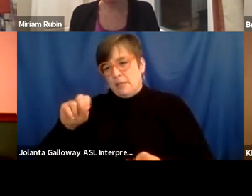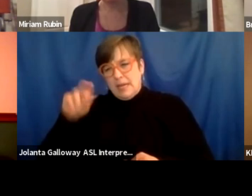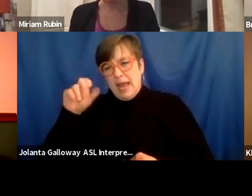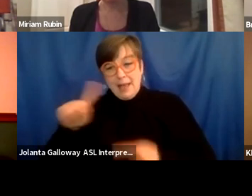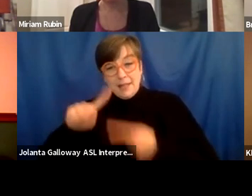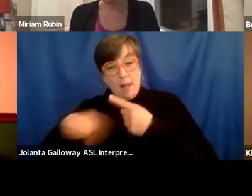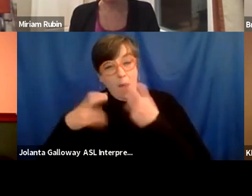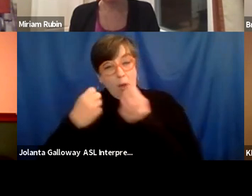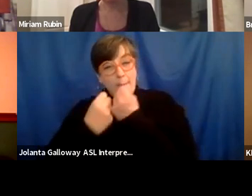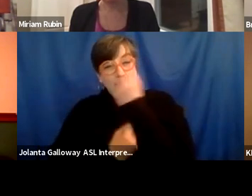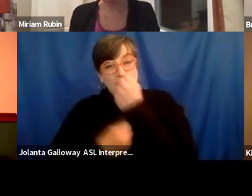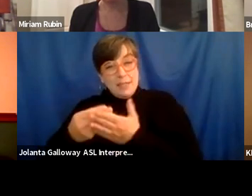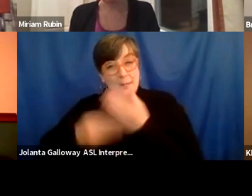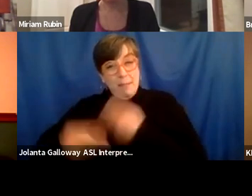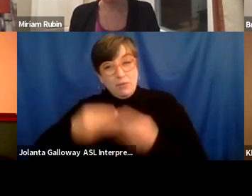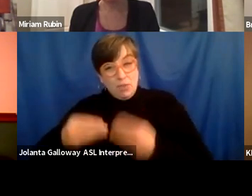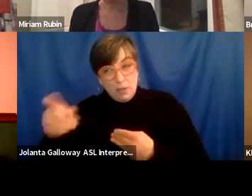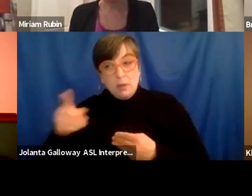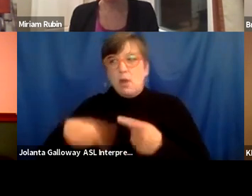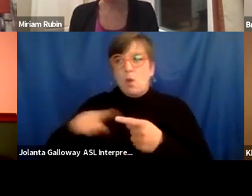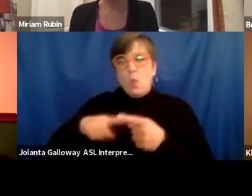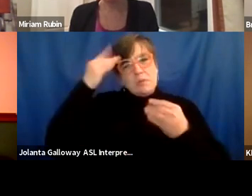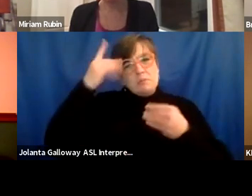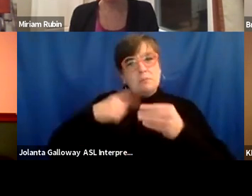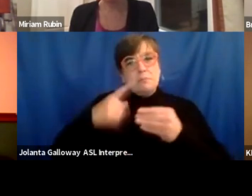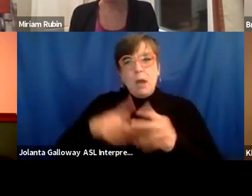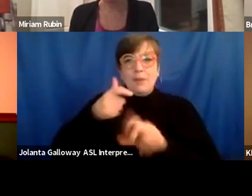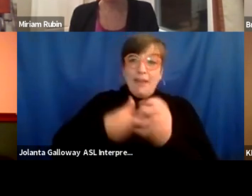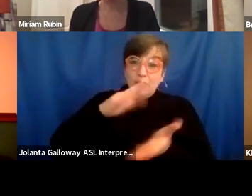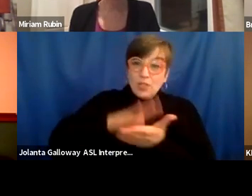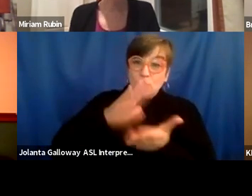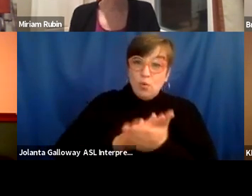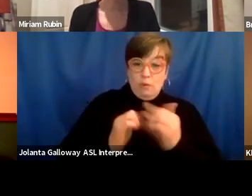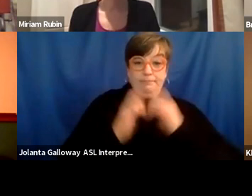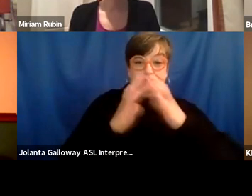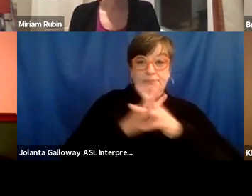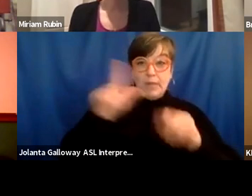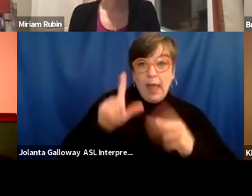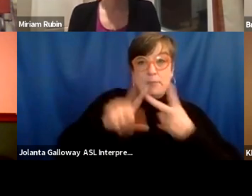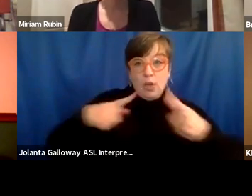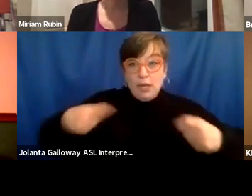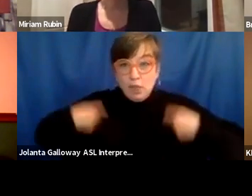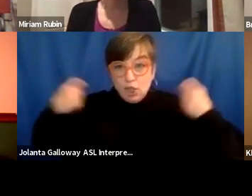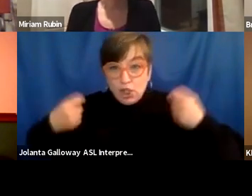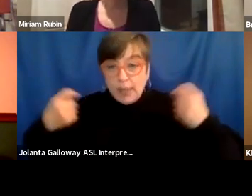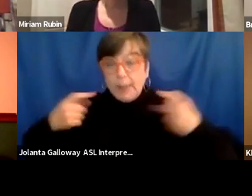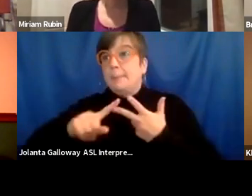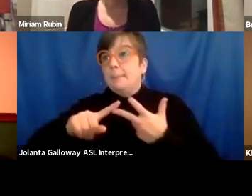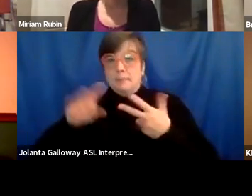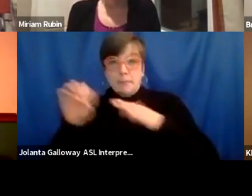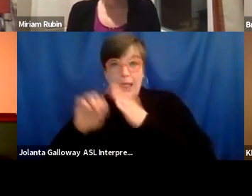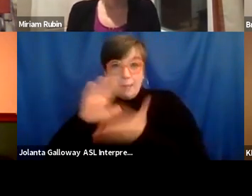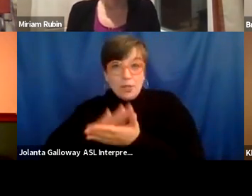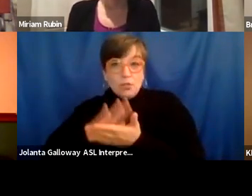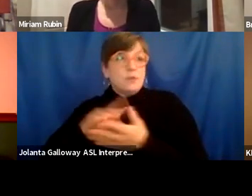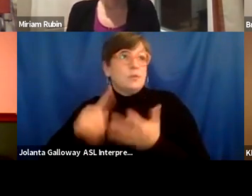know, when we think about every school having a library, having a gym, having, you know, at our elementary schools, having